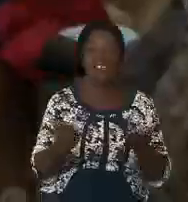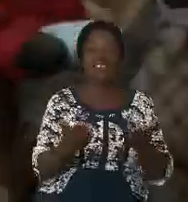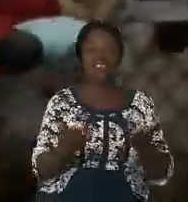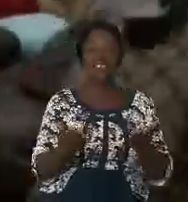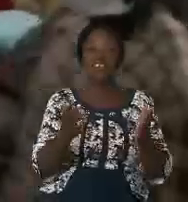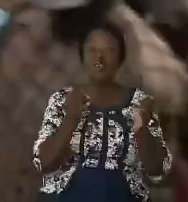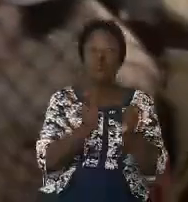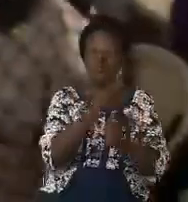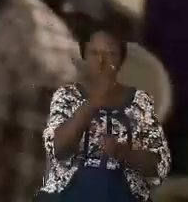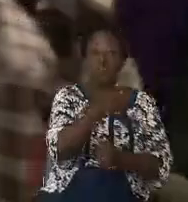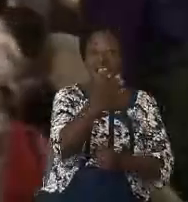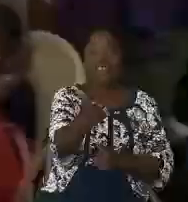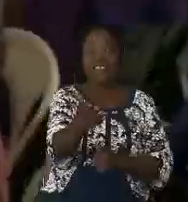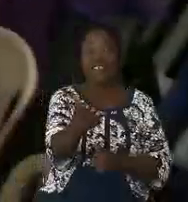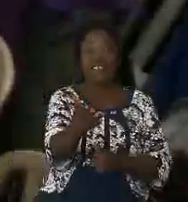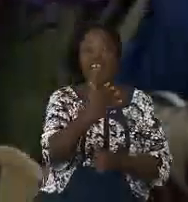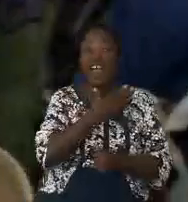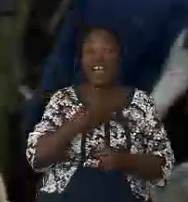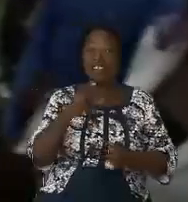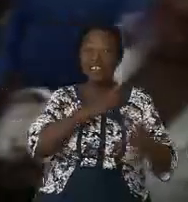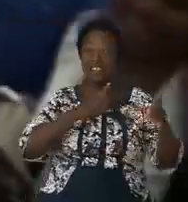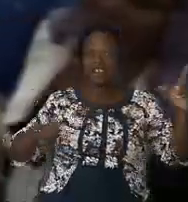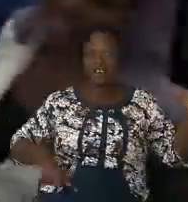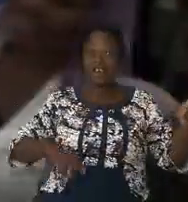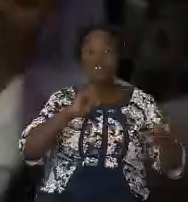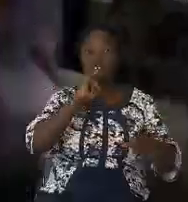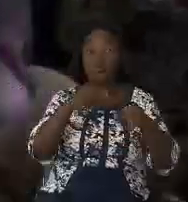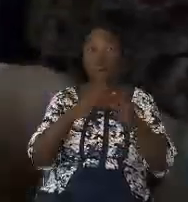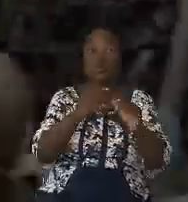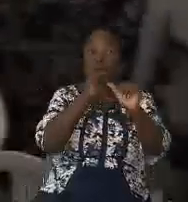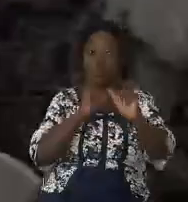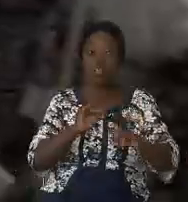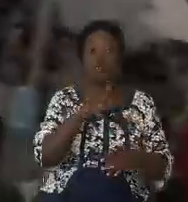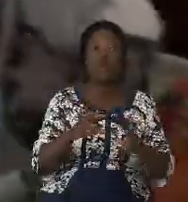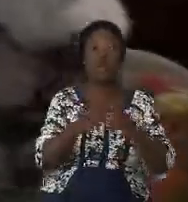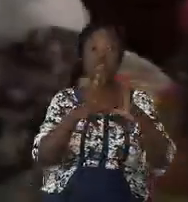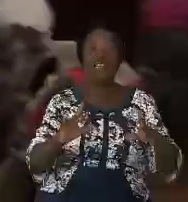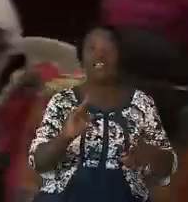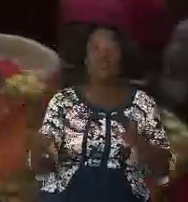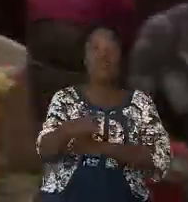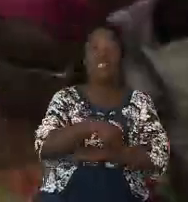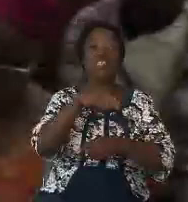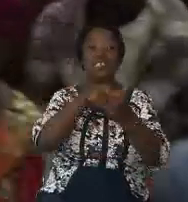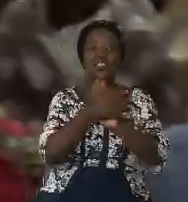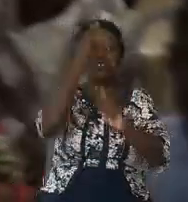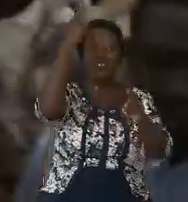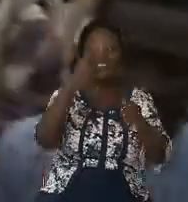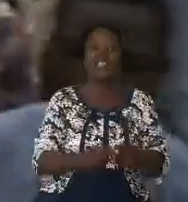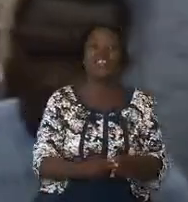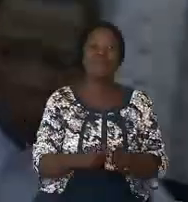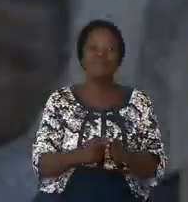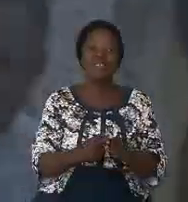here. God is there. With you there. And the Lord is going to bless